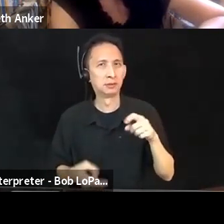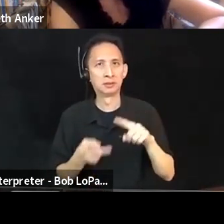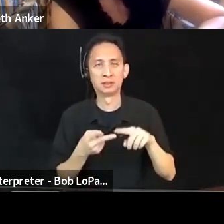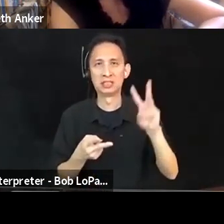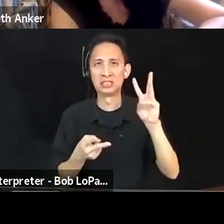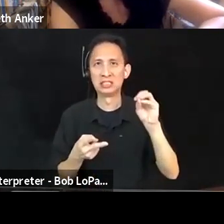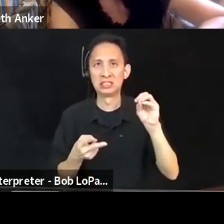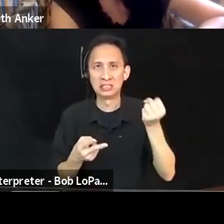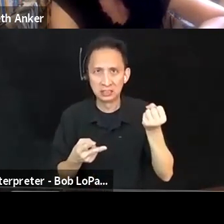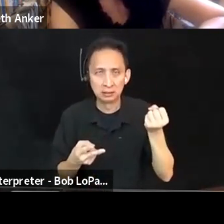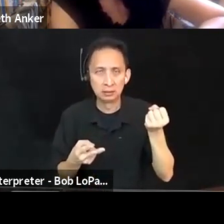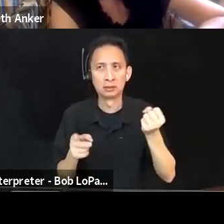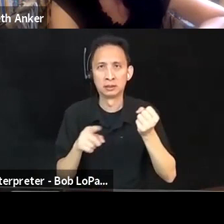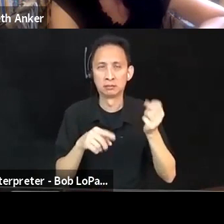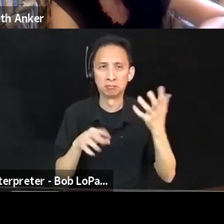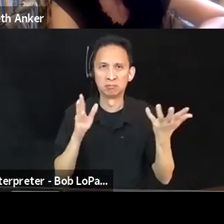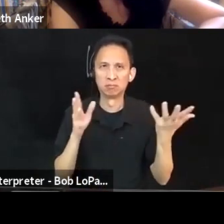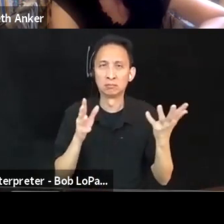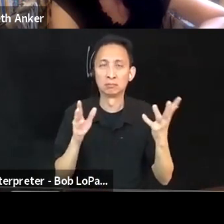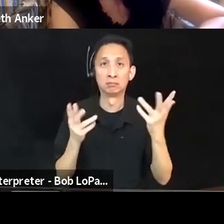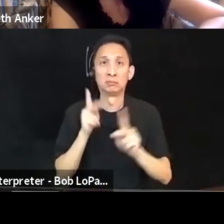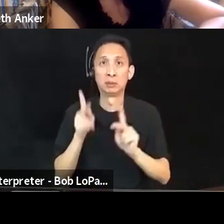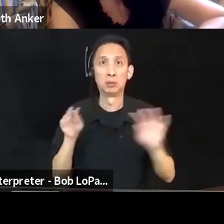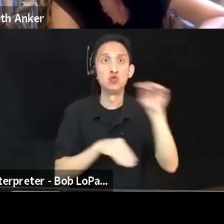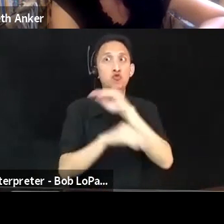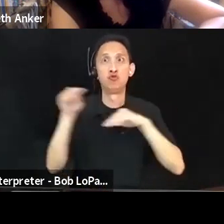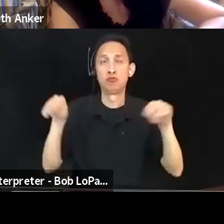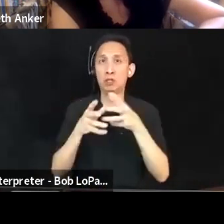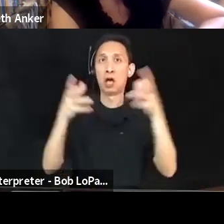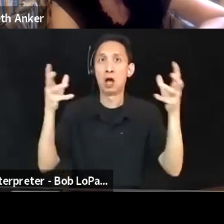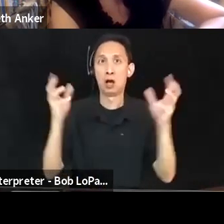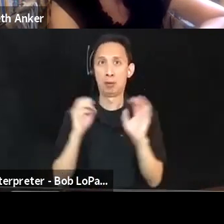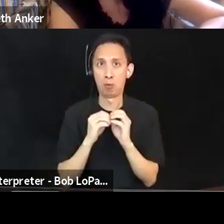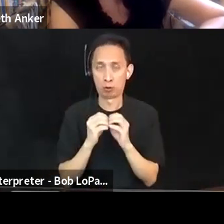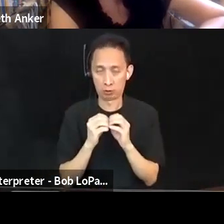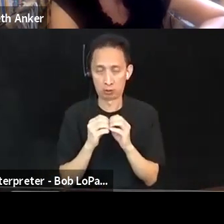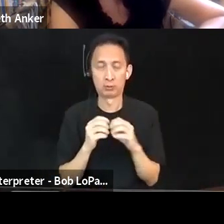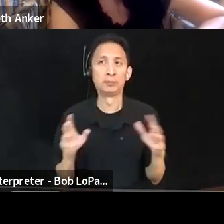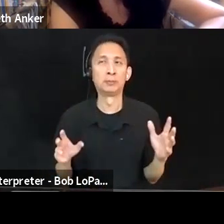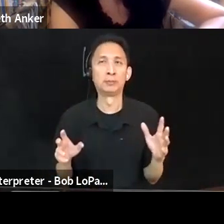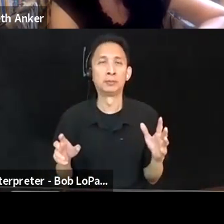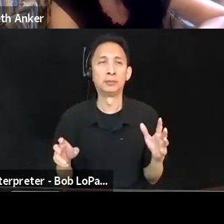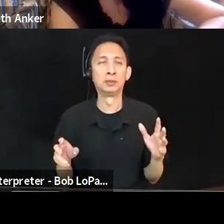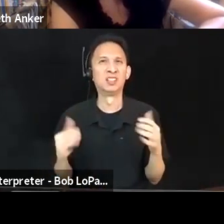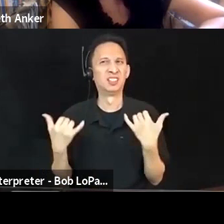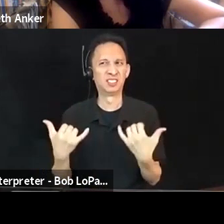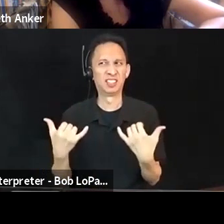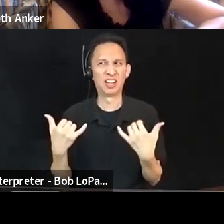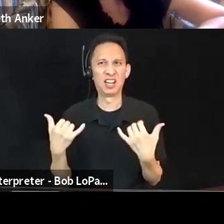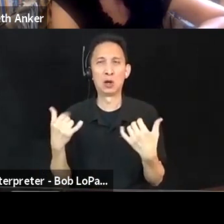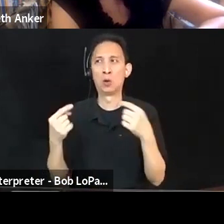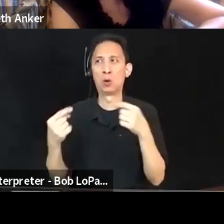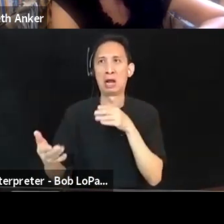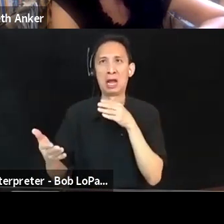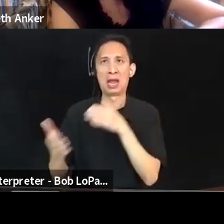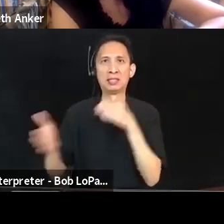and so on. And the kind of anti-immigration politics that